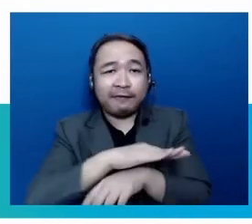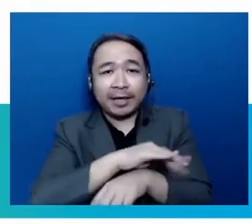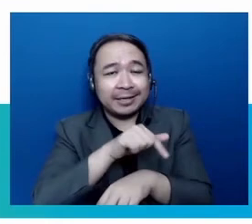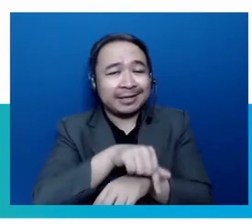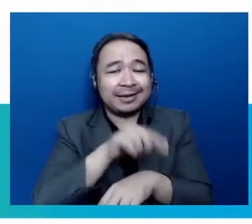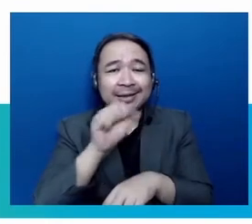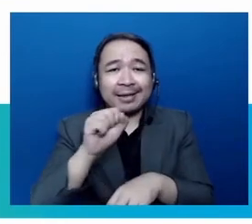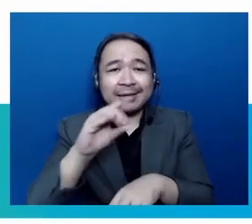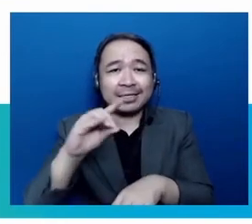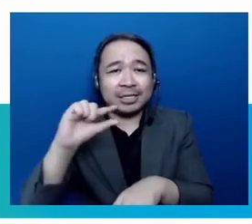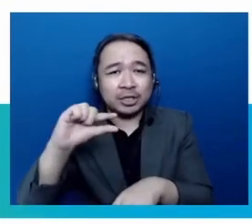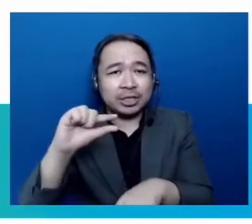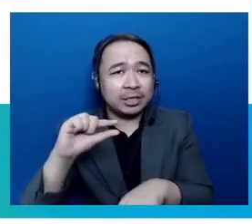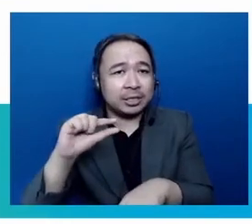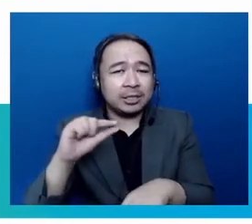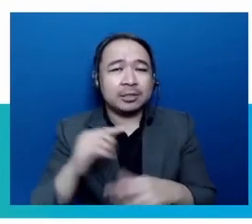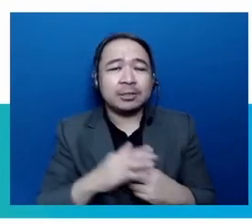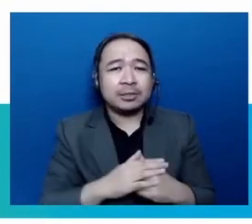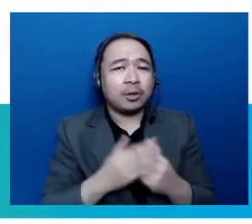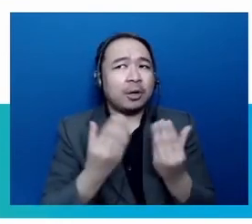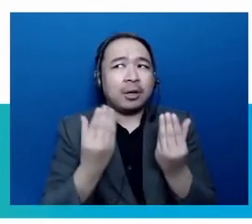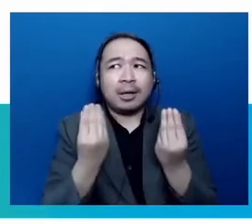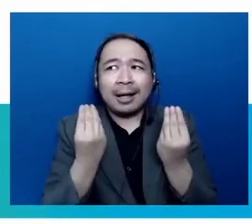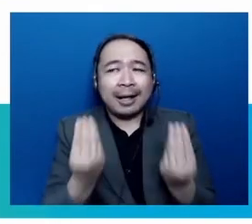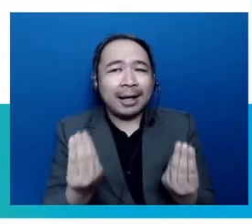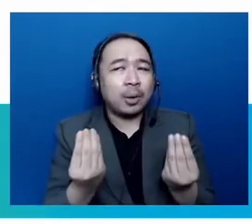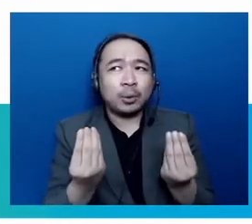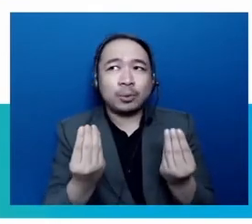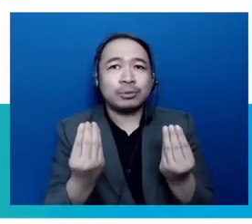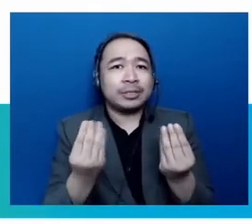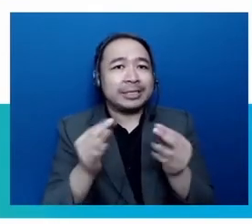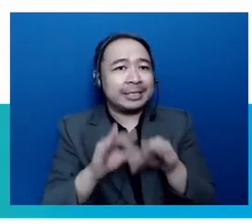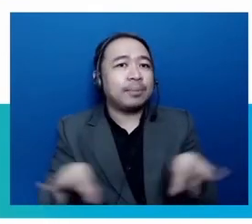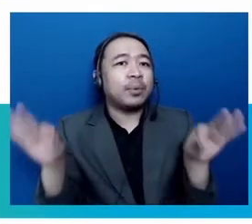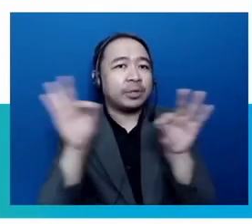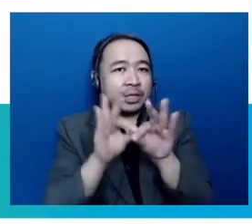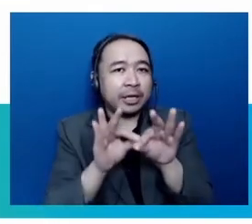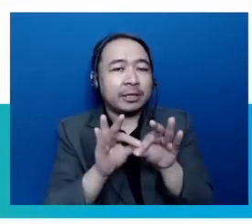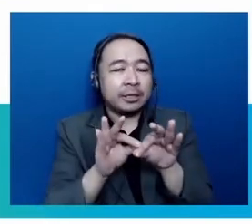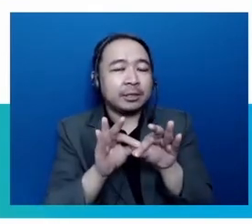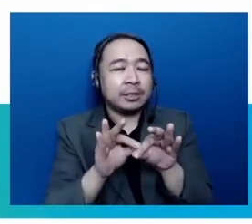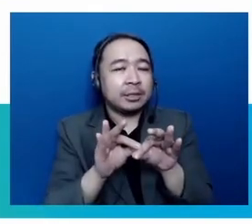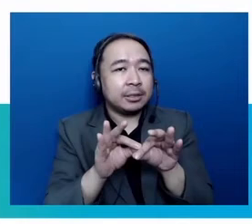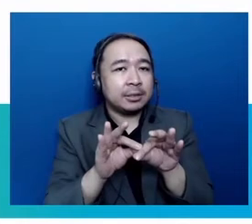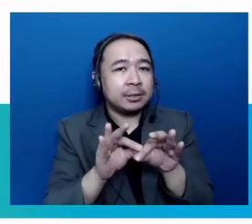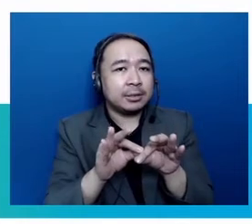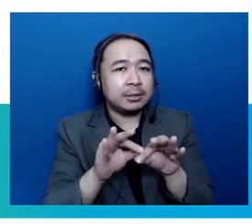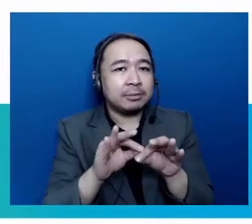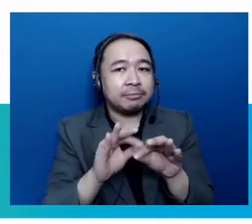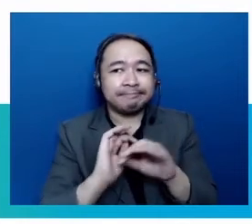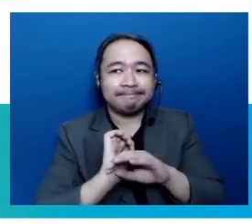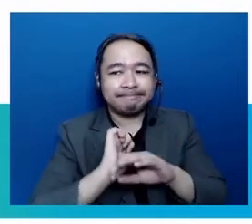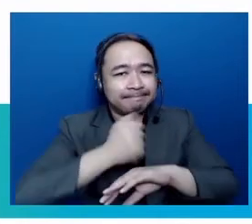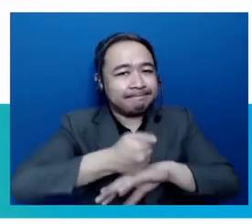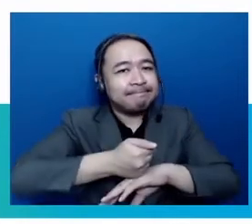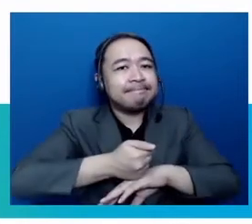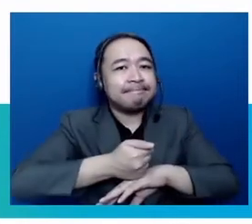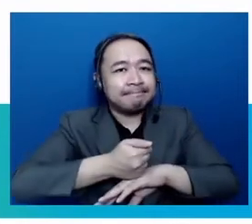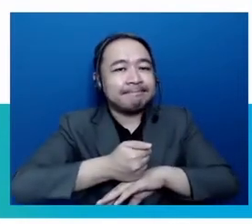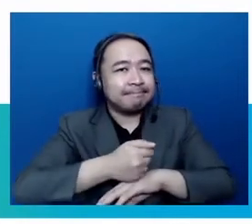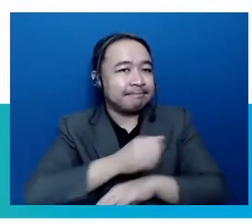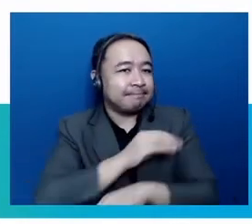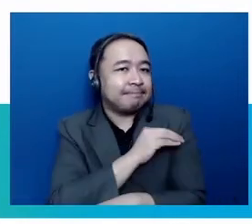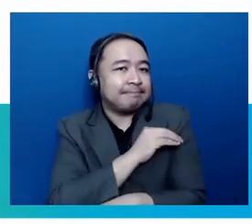SDGs. So it's important in that respect, I think, to build the capacity